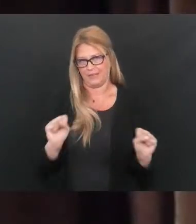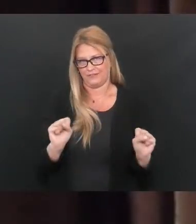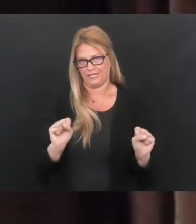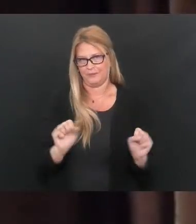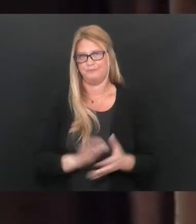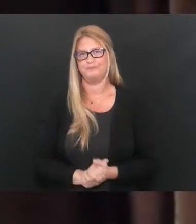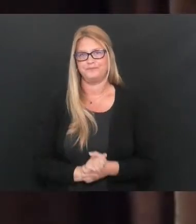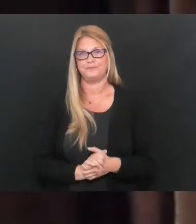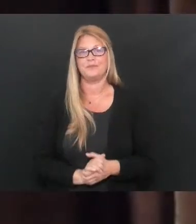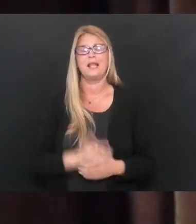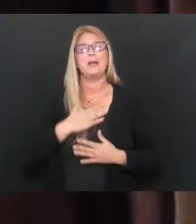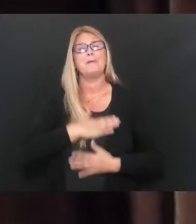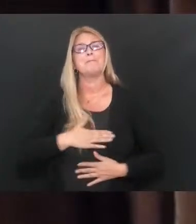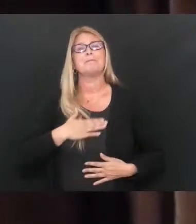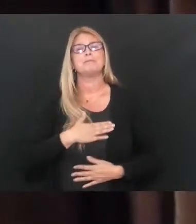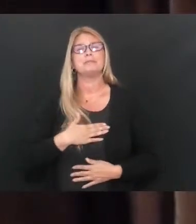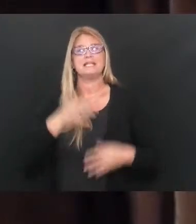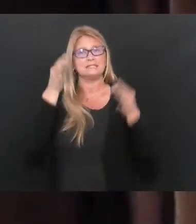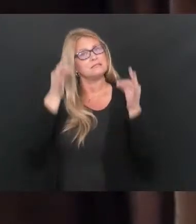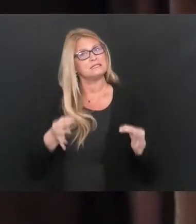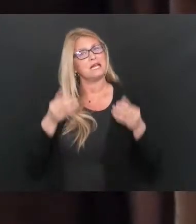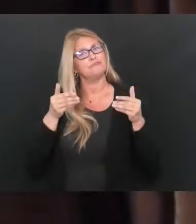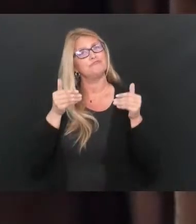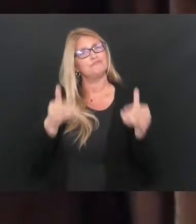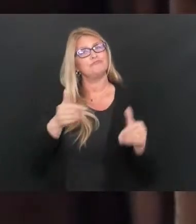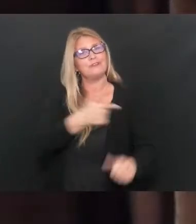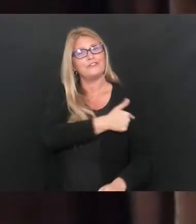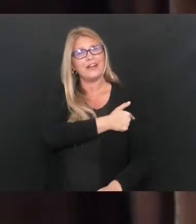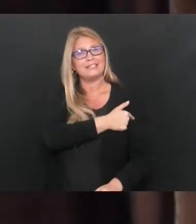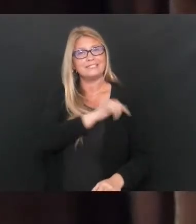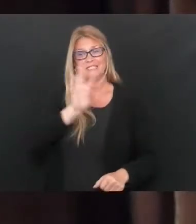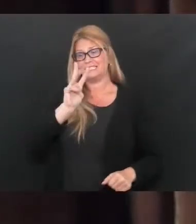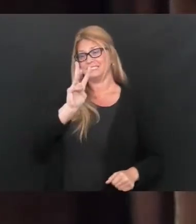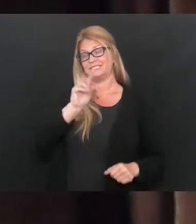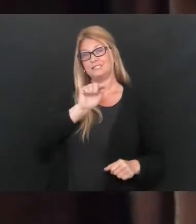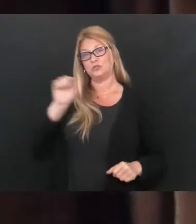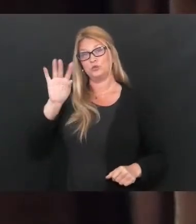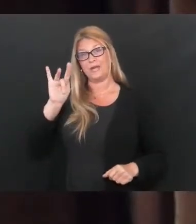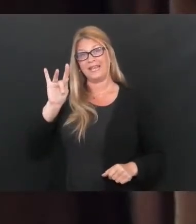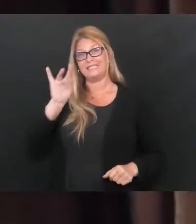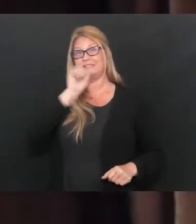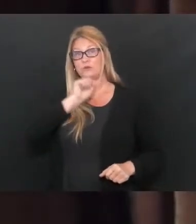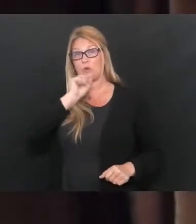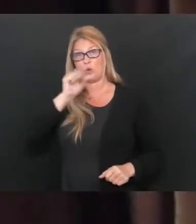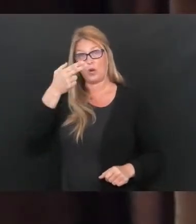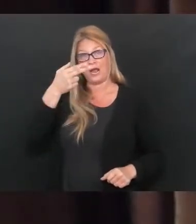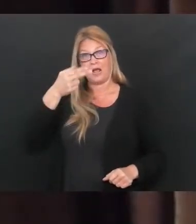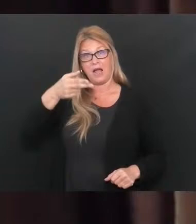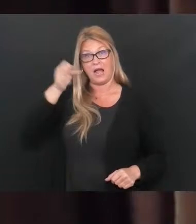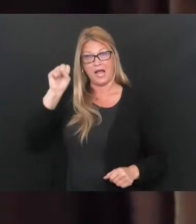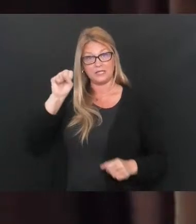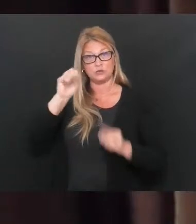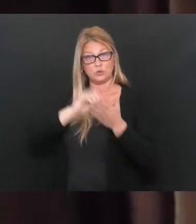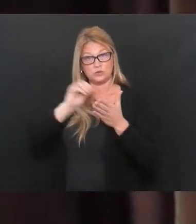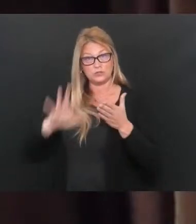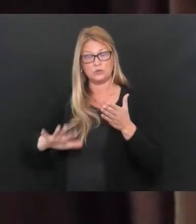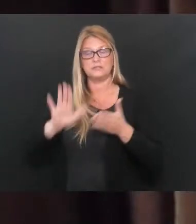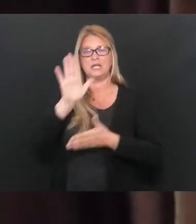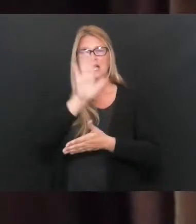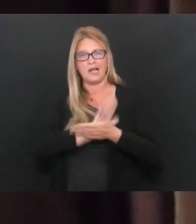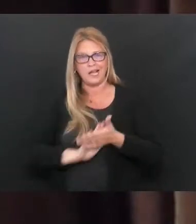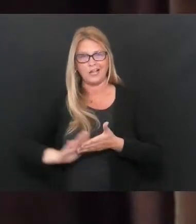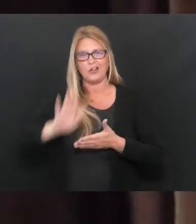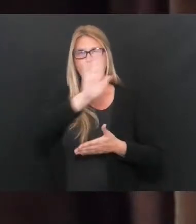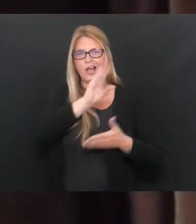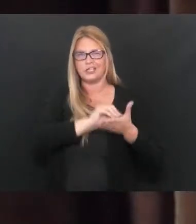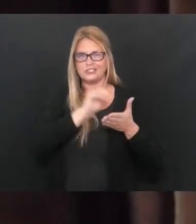vaccinated. Please, let's take our 16 to 18-year-old high school students. Let's get our college students.